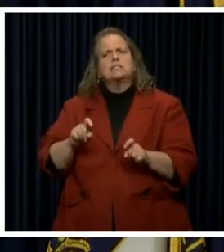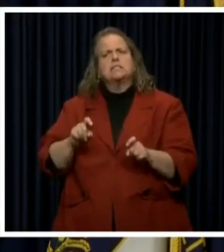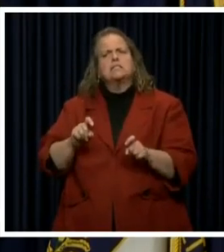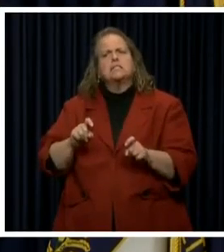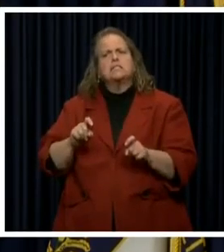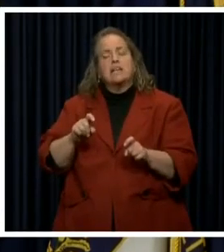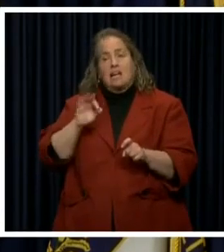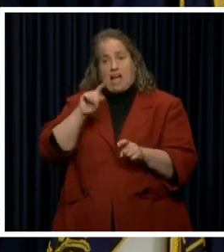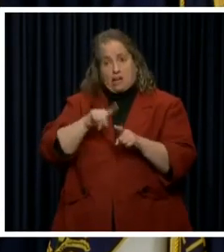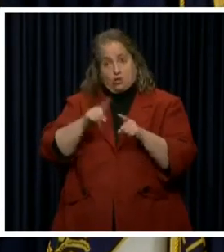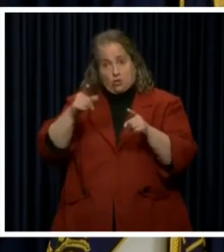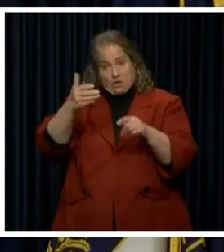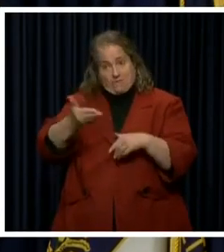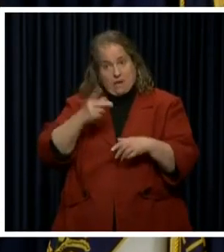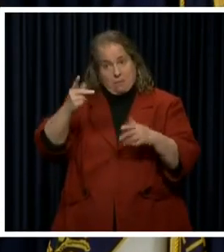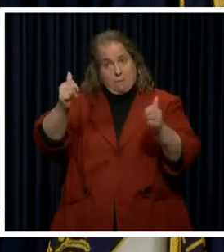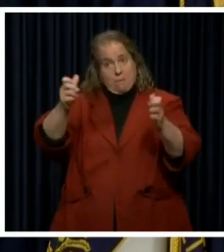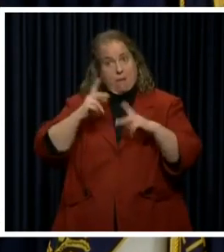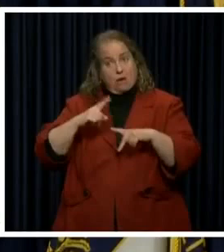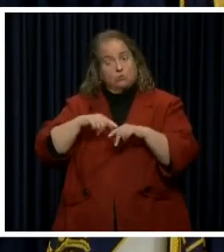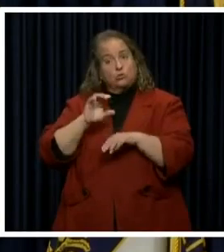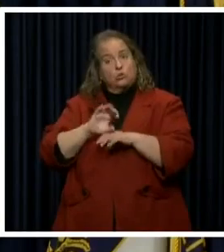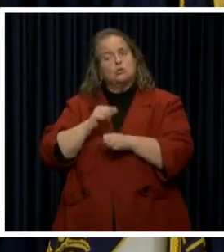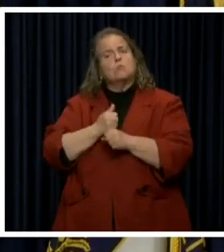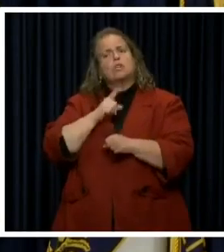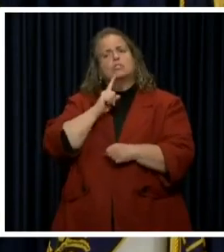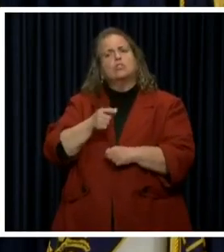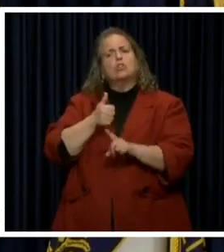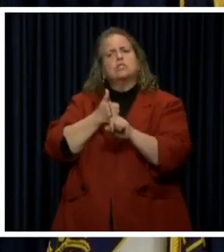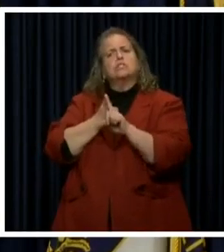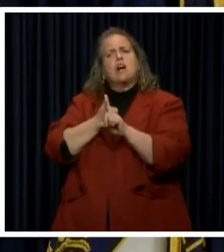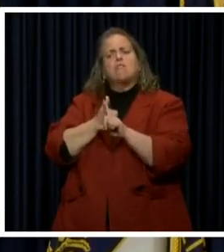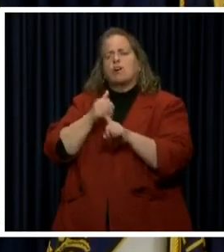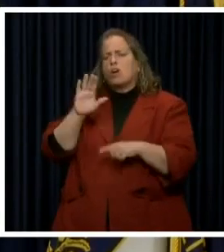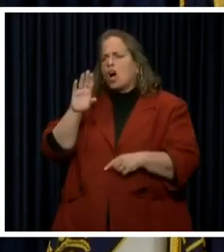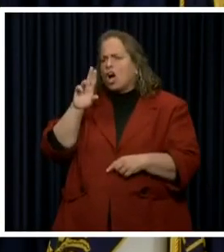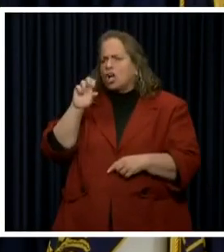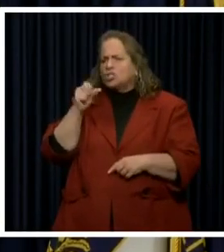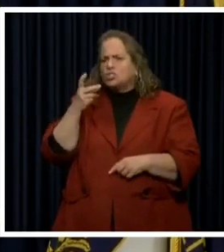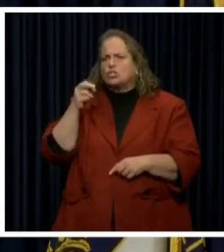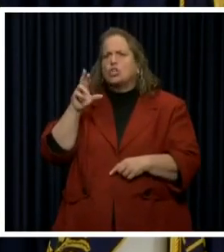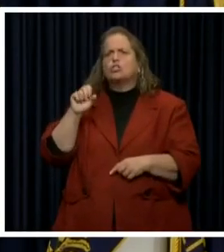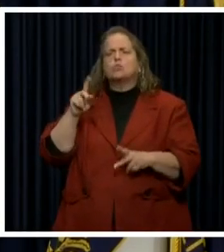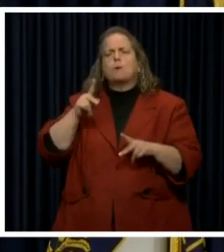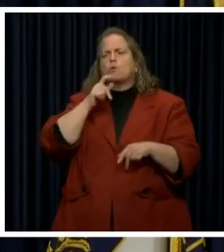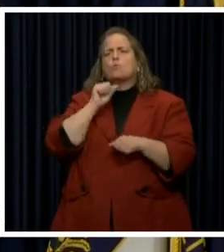as you're inviting people back in that you and maybe your ushers and other people know